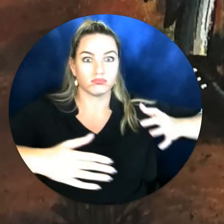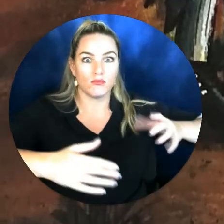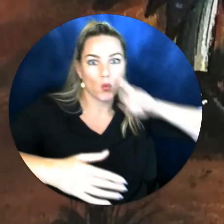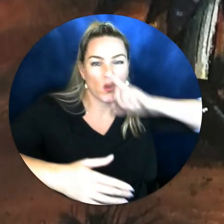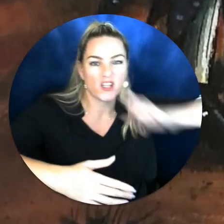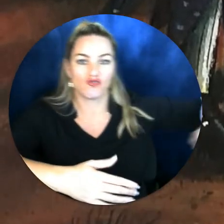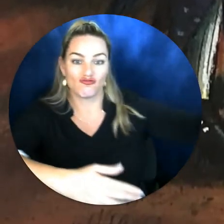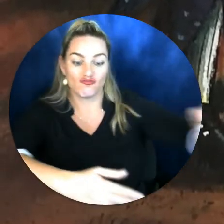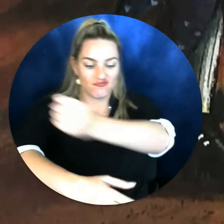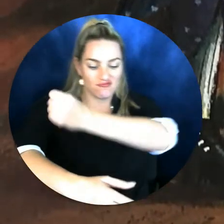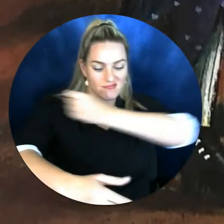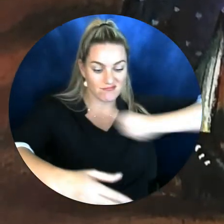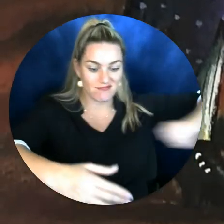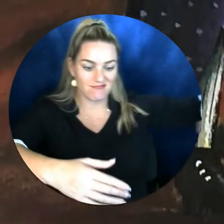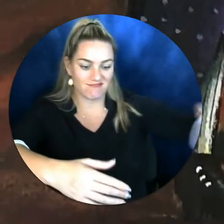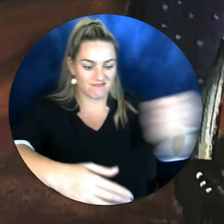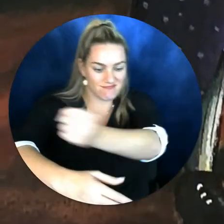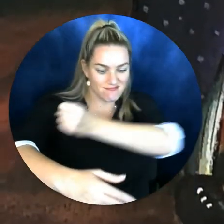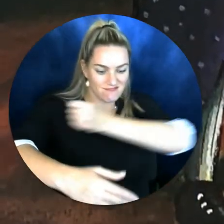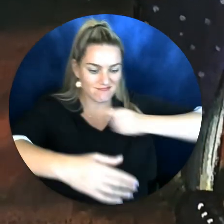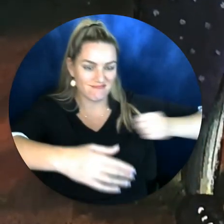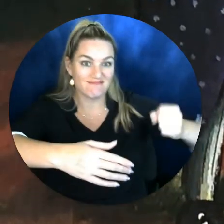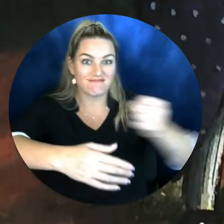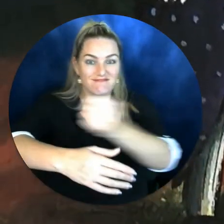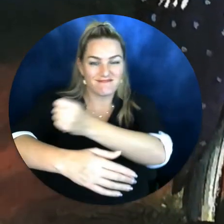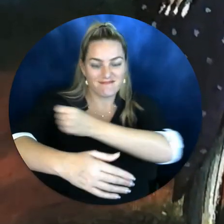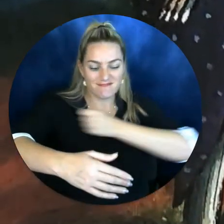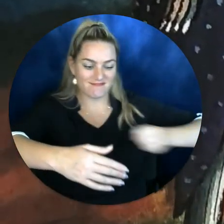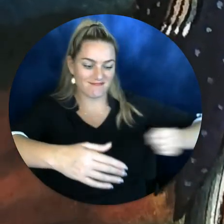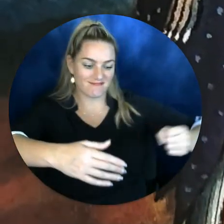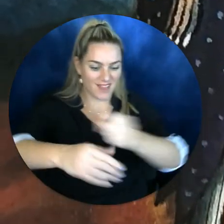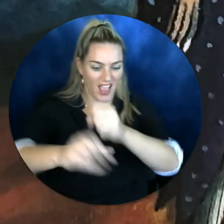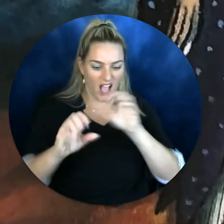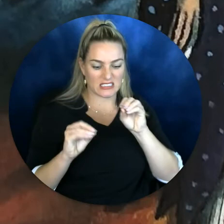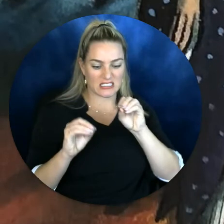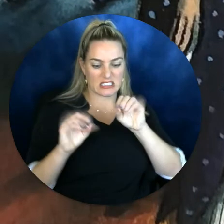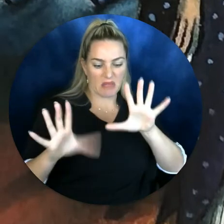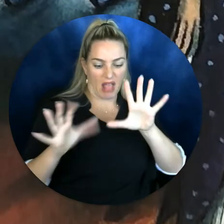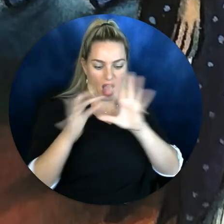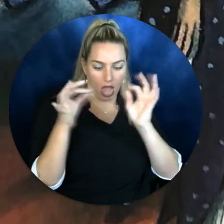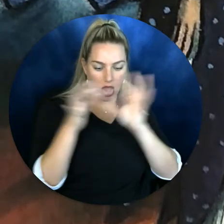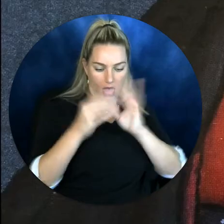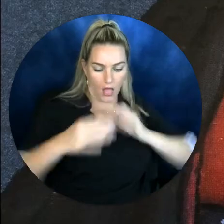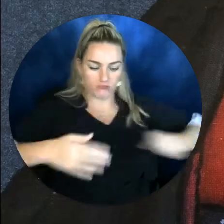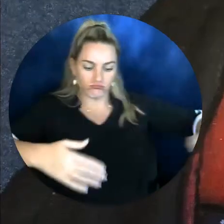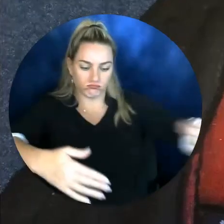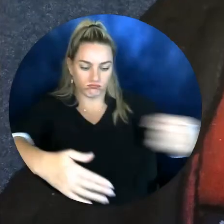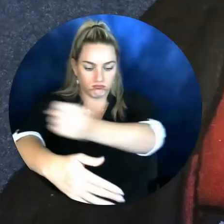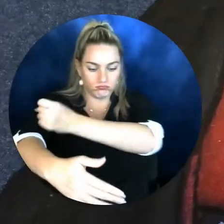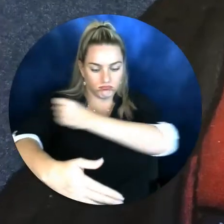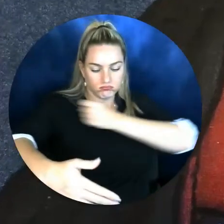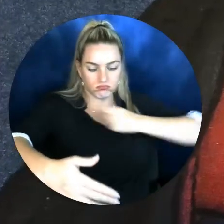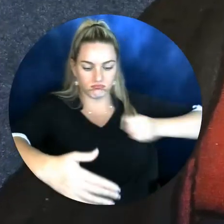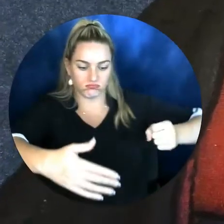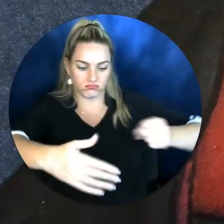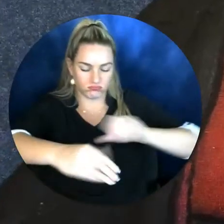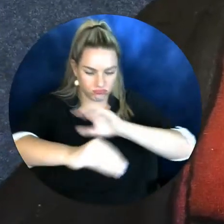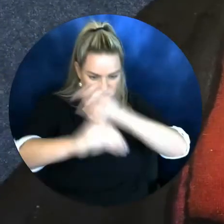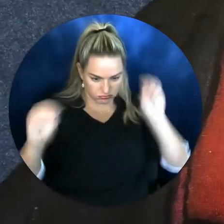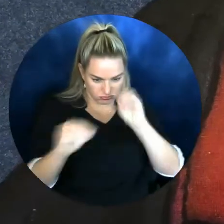witch stirred them well. And while she was stirring, she muttered a spell.